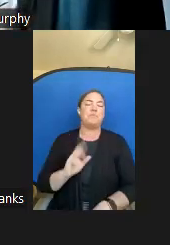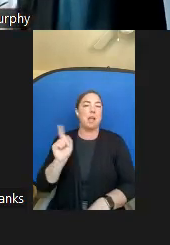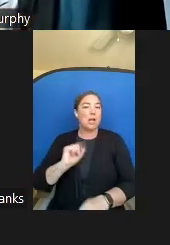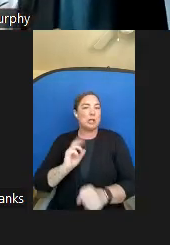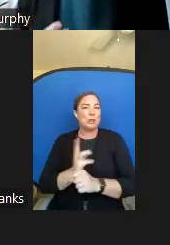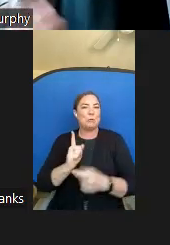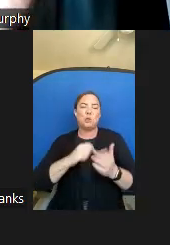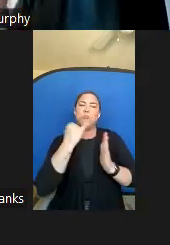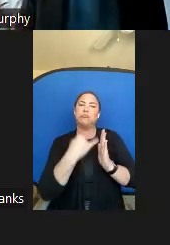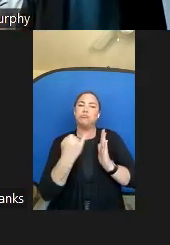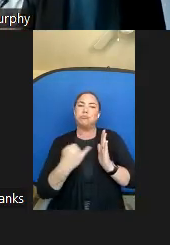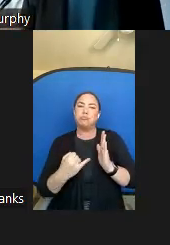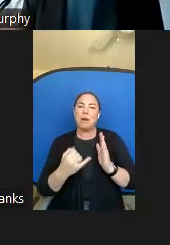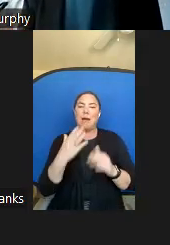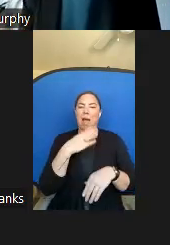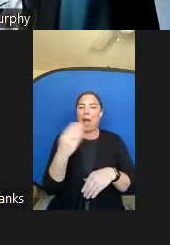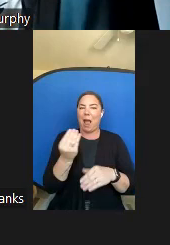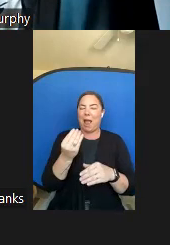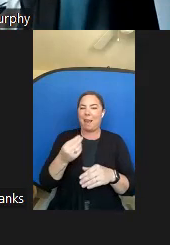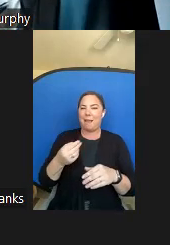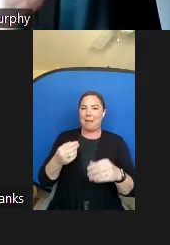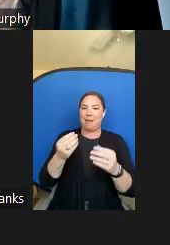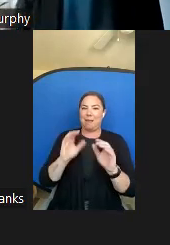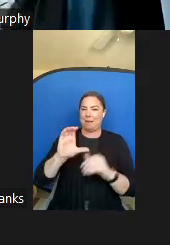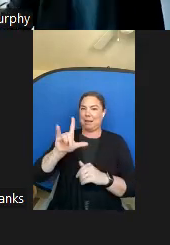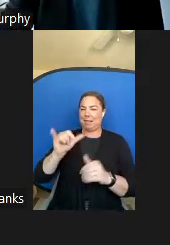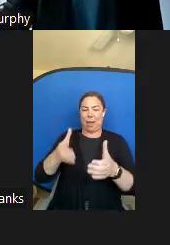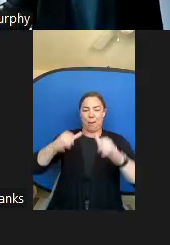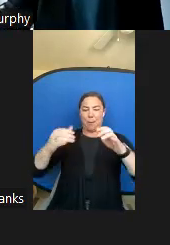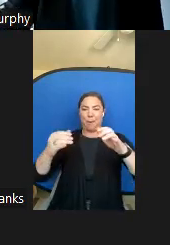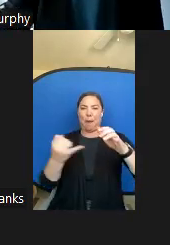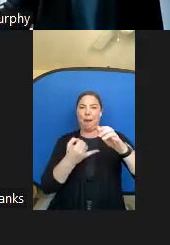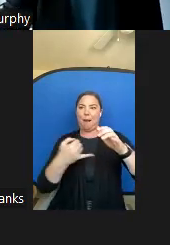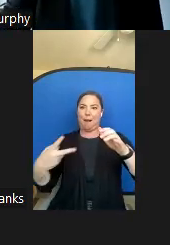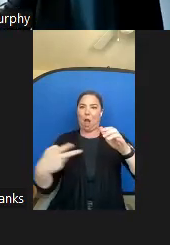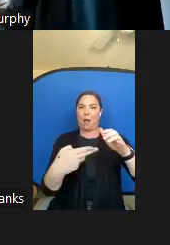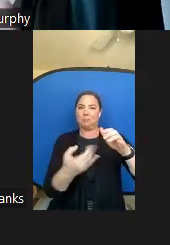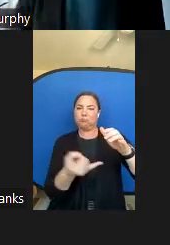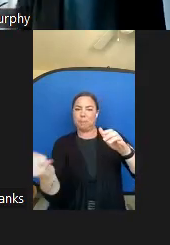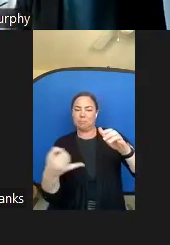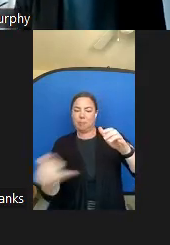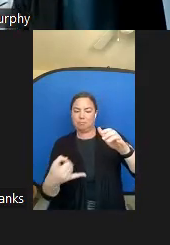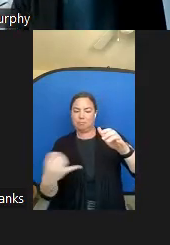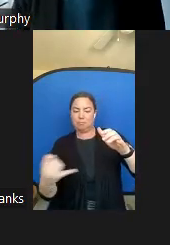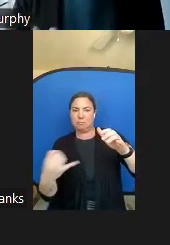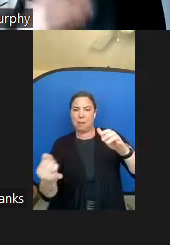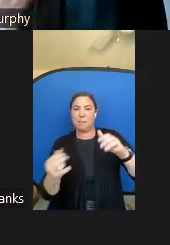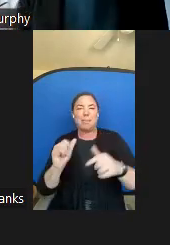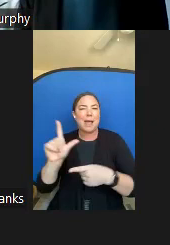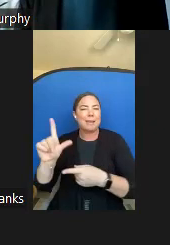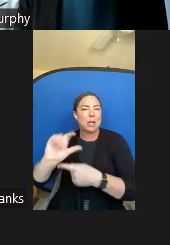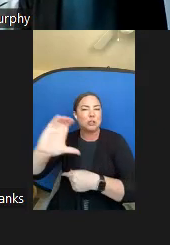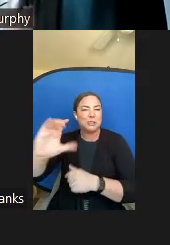cut clay. We see a piece of a bronze inscription recut into a scraper, like in letter C. We